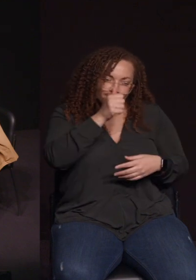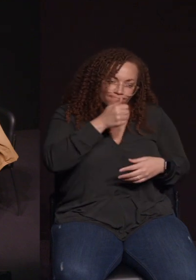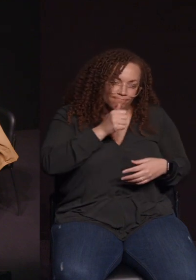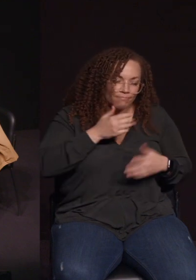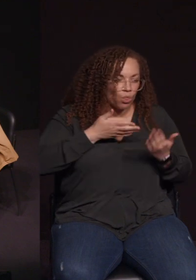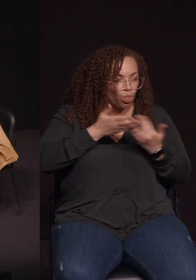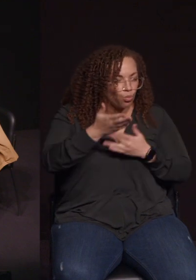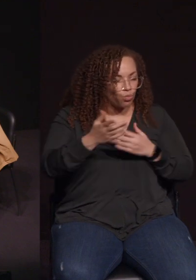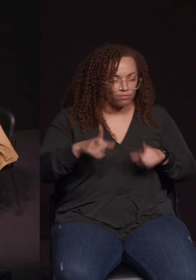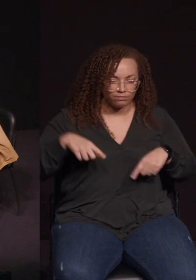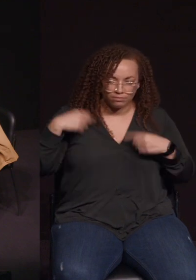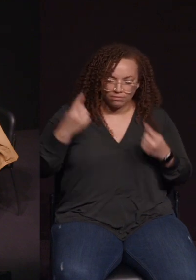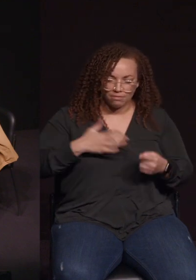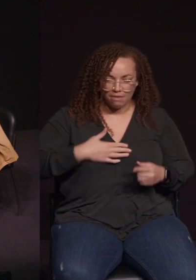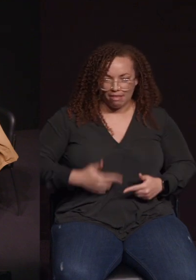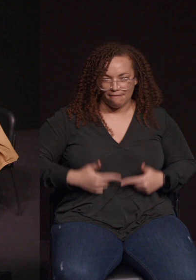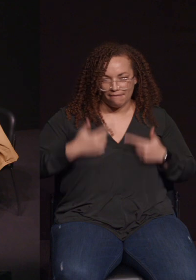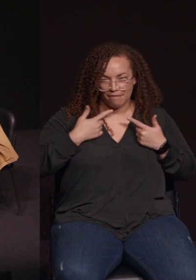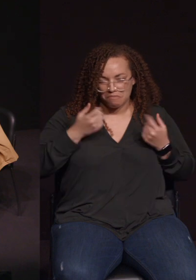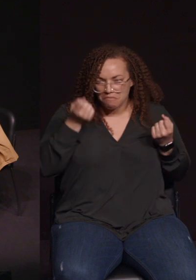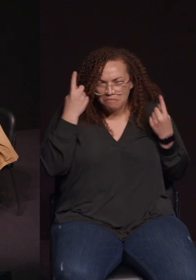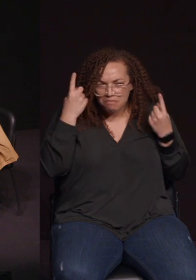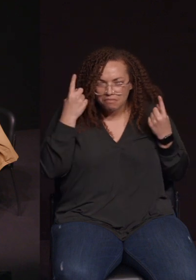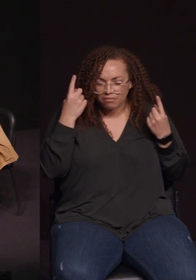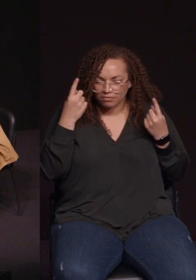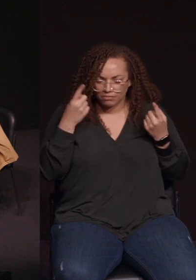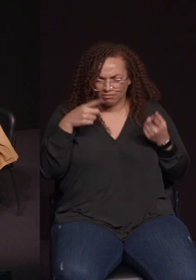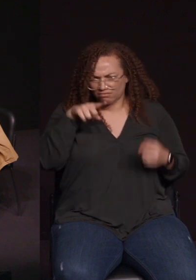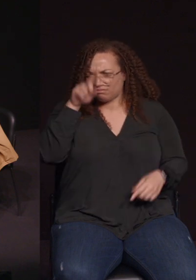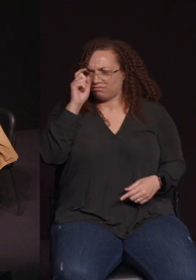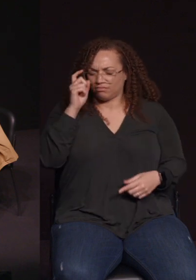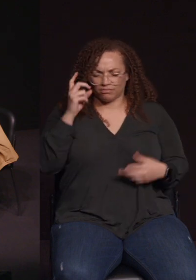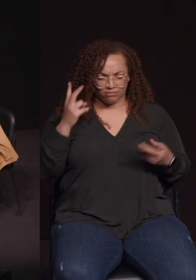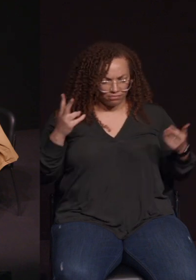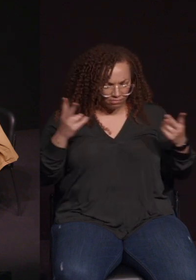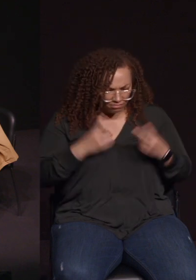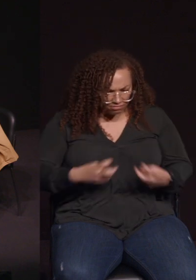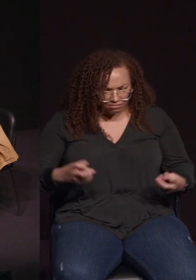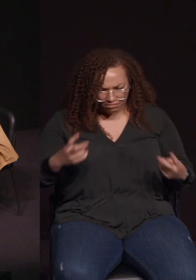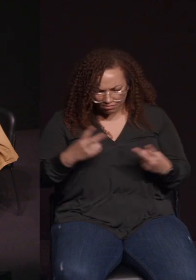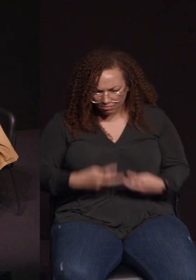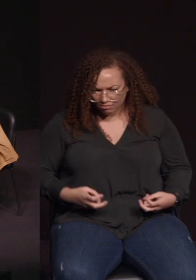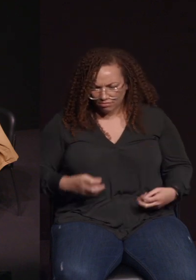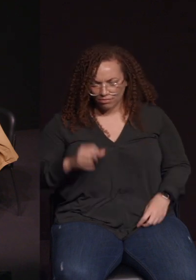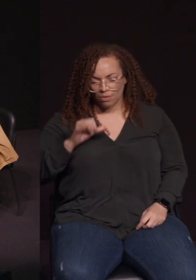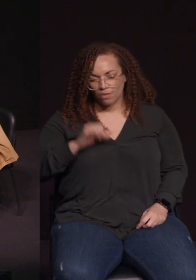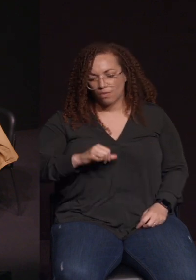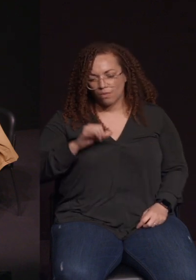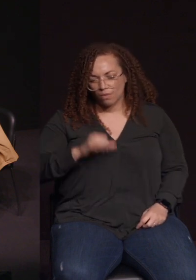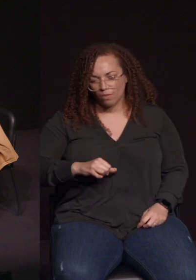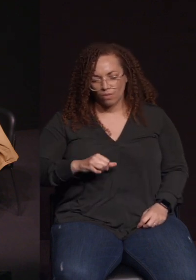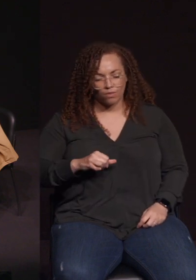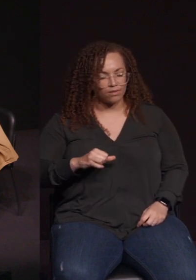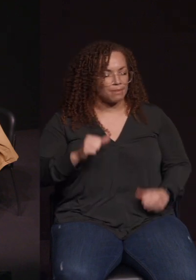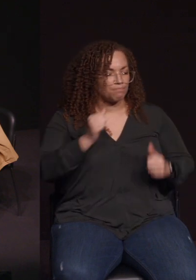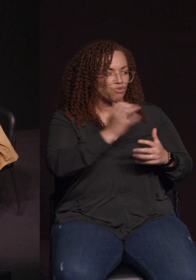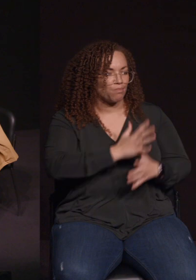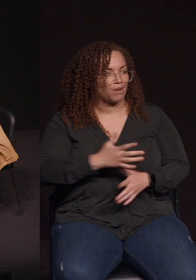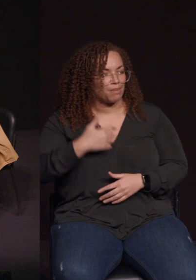life. And I soon figured out that it was to prepare me for this moment, to be